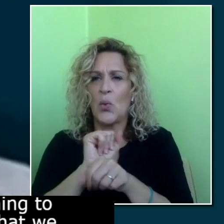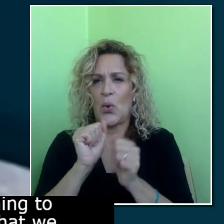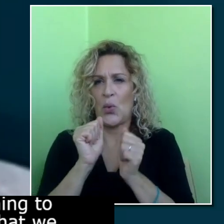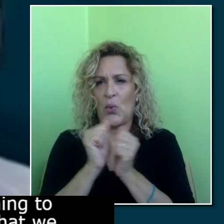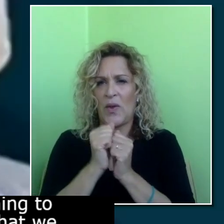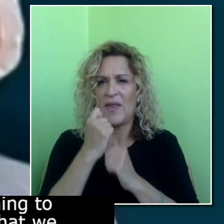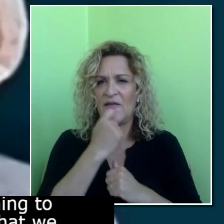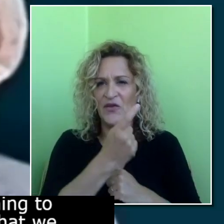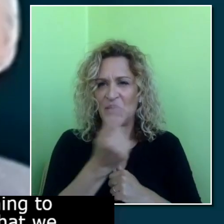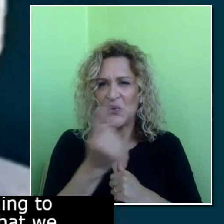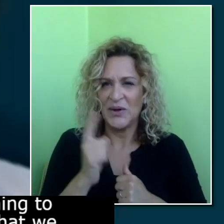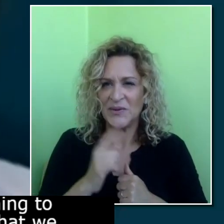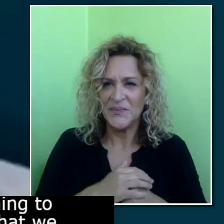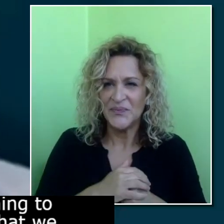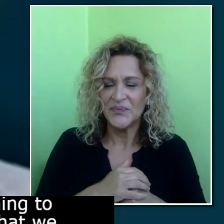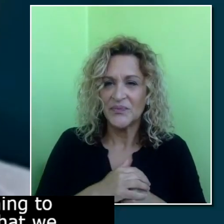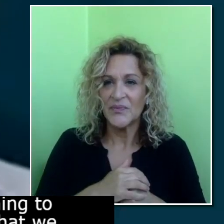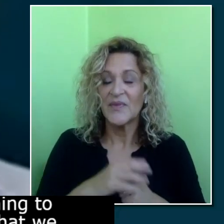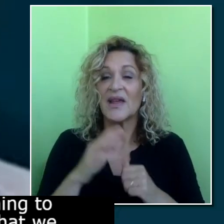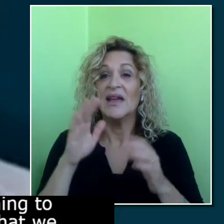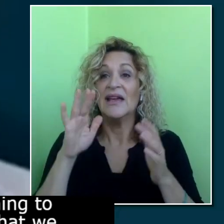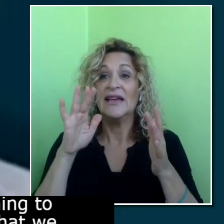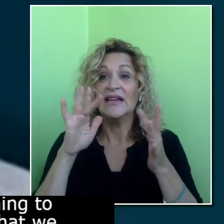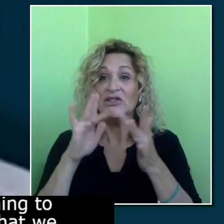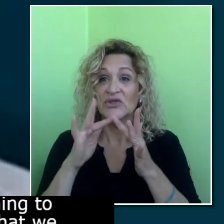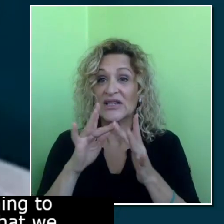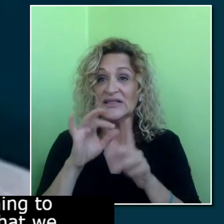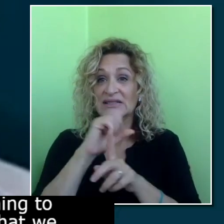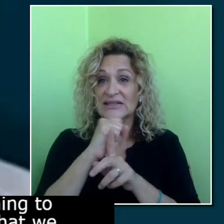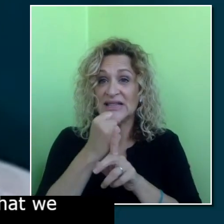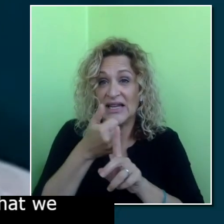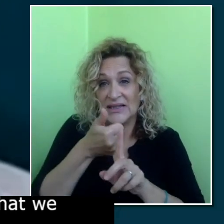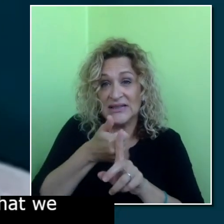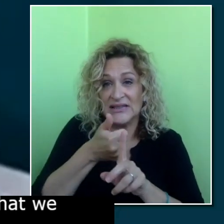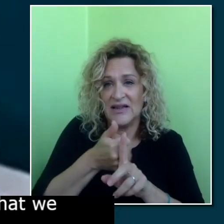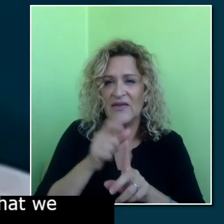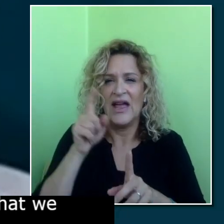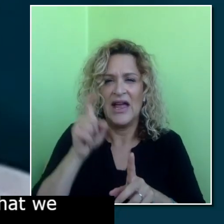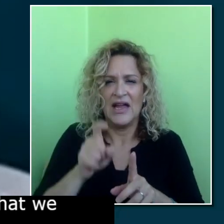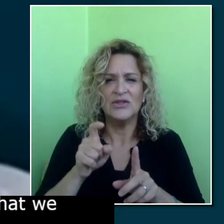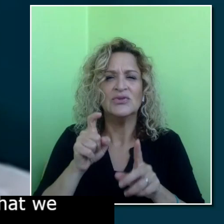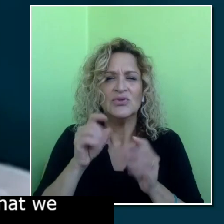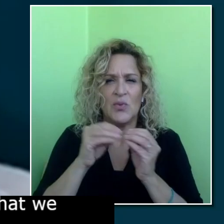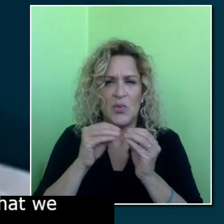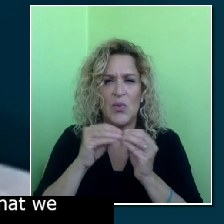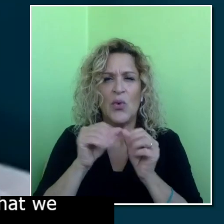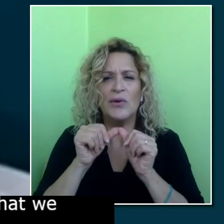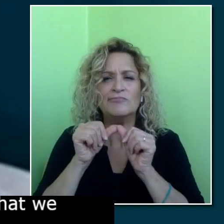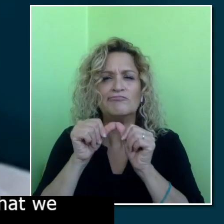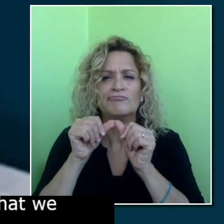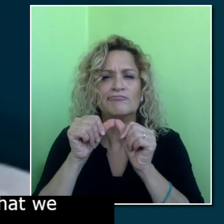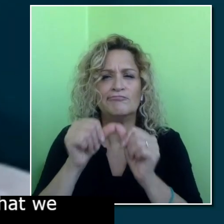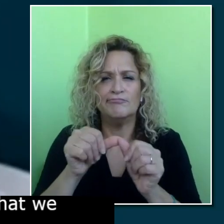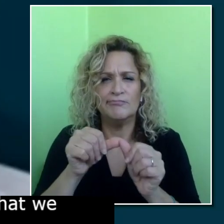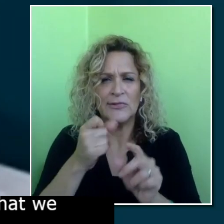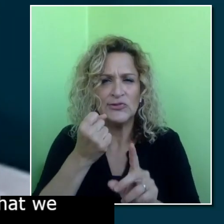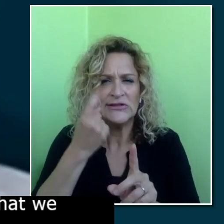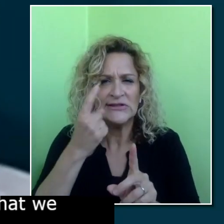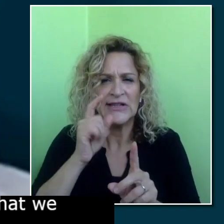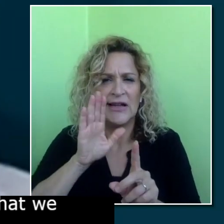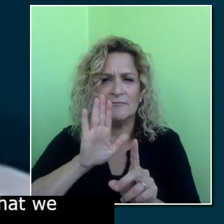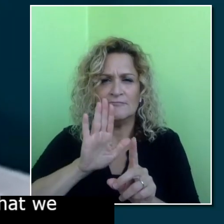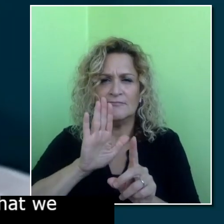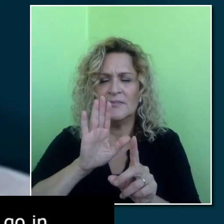The Internet Society itself has some distance to go in realizing this goal. Some of our tools and events are